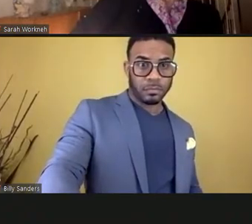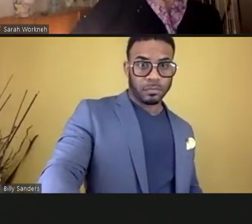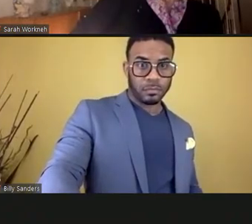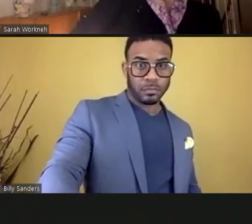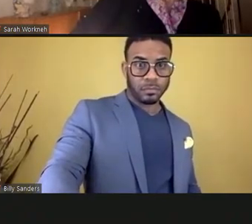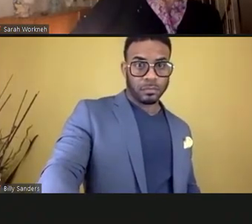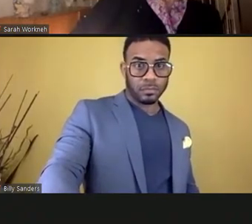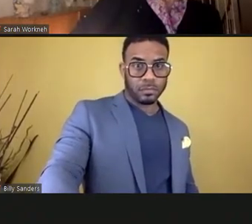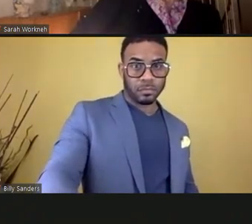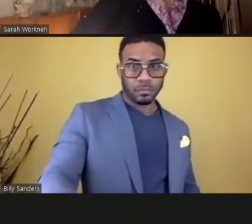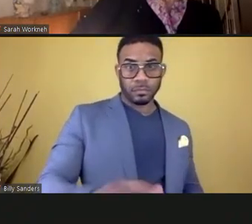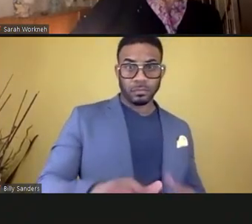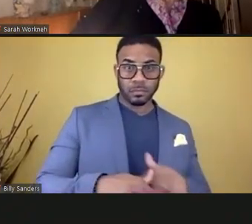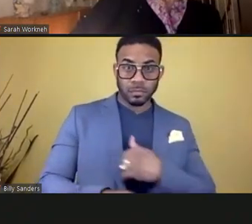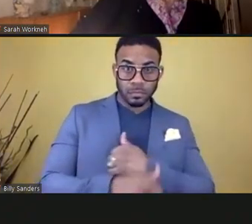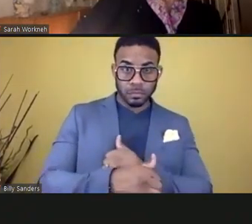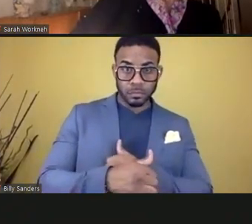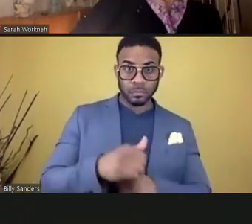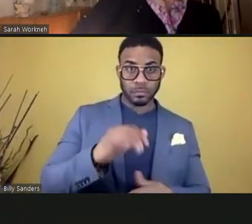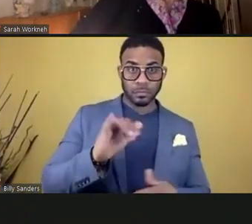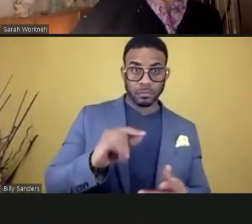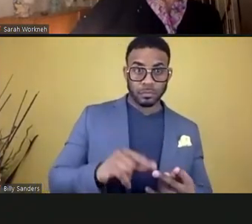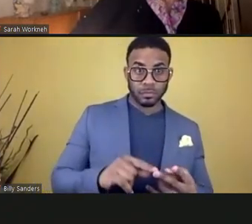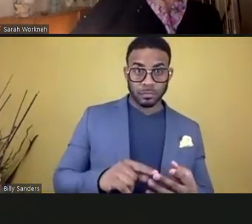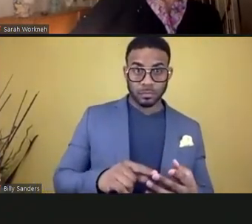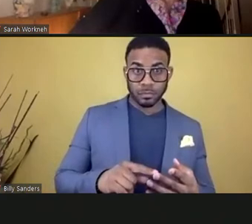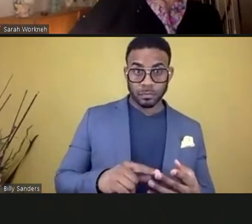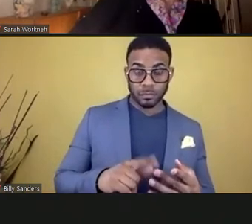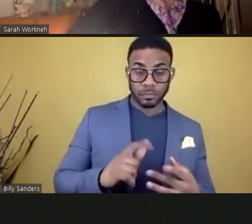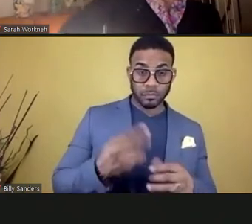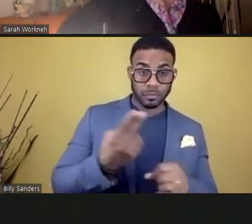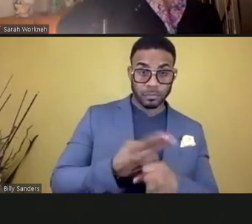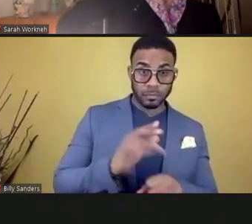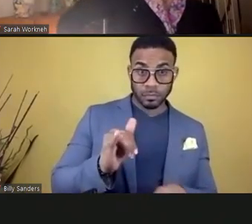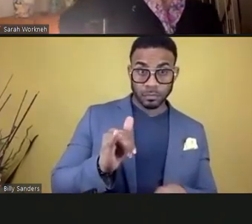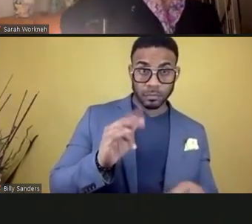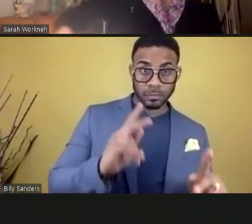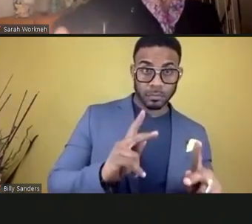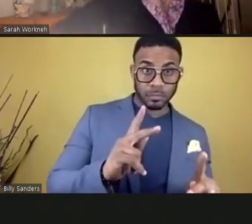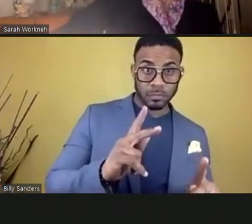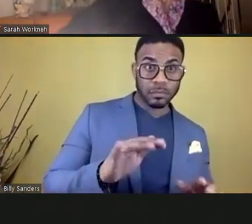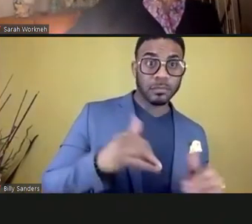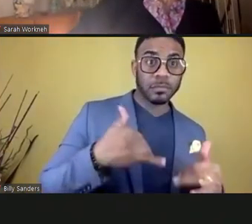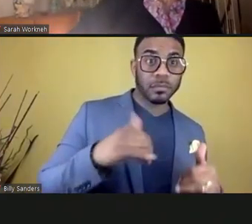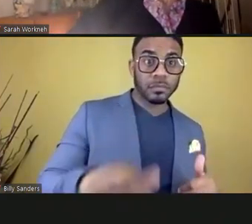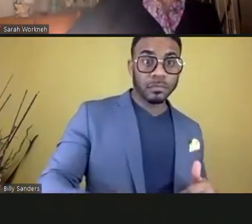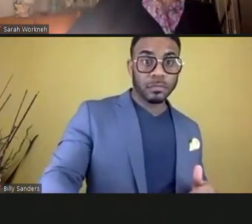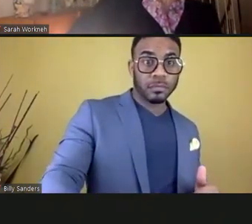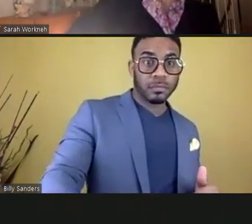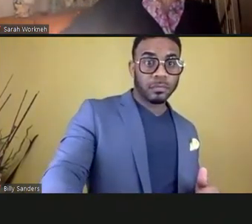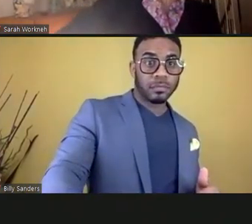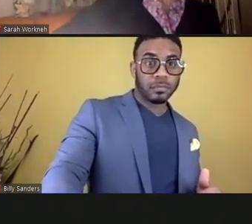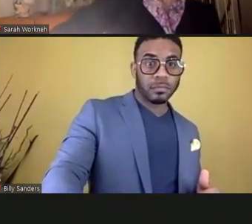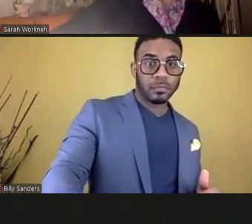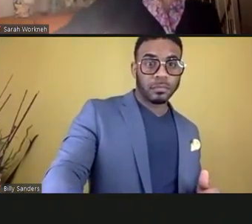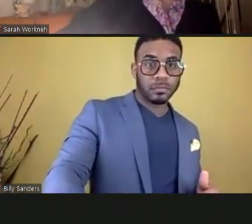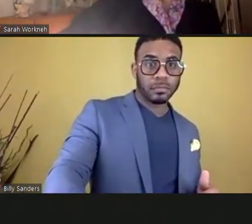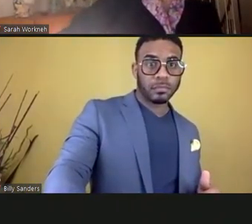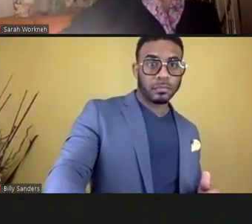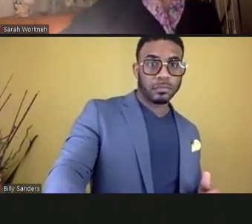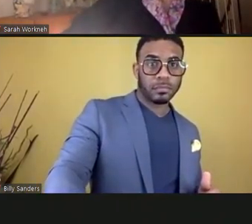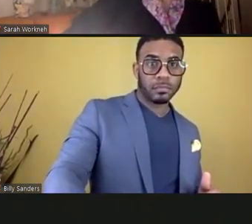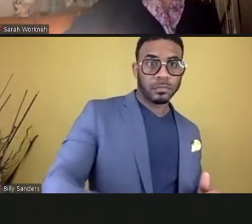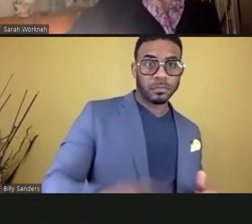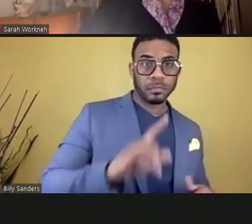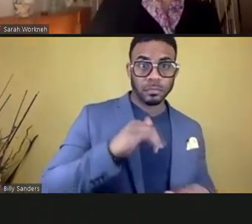in danger or whatever. And to use like the folks and have this green book be informed by the people who actually